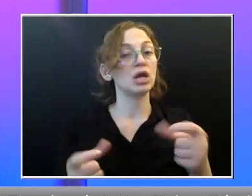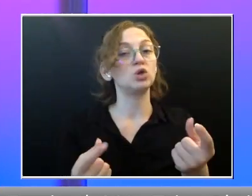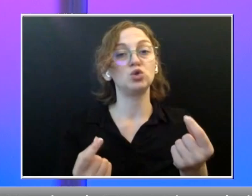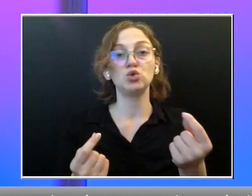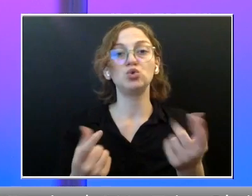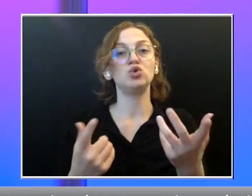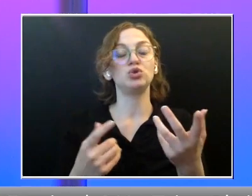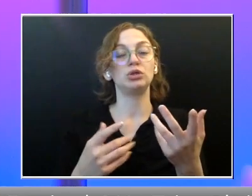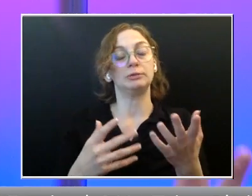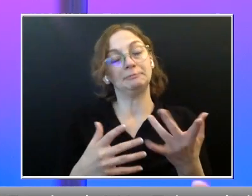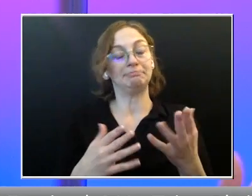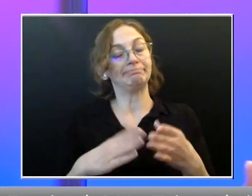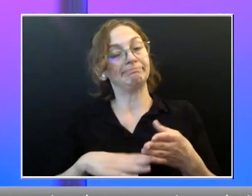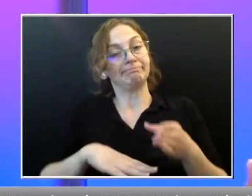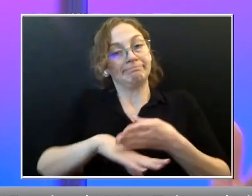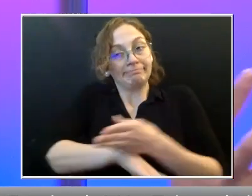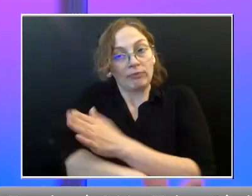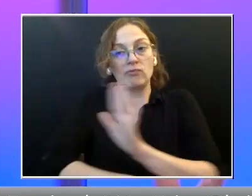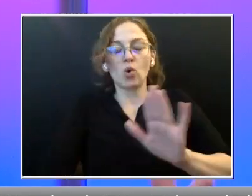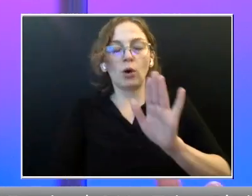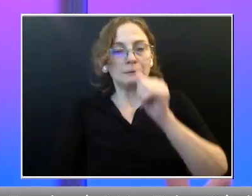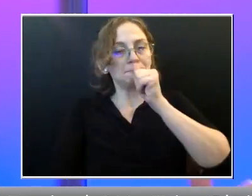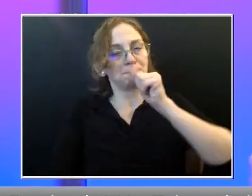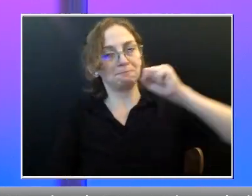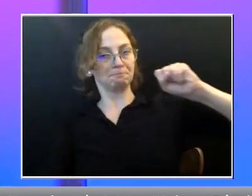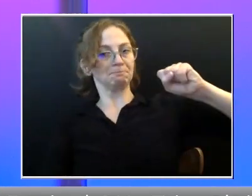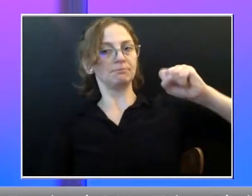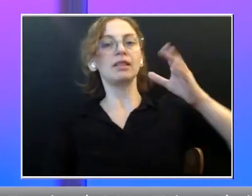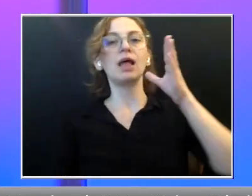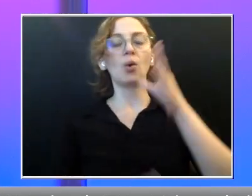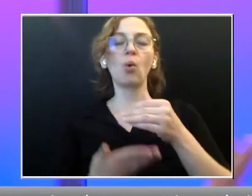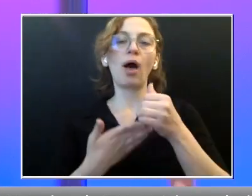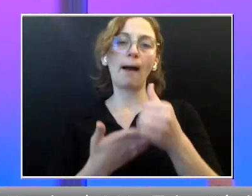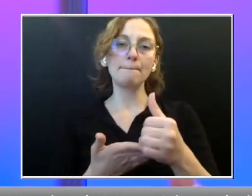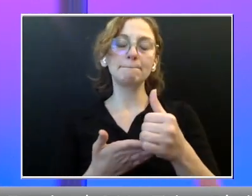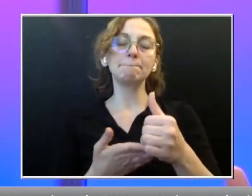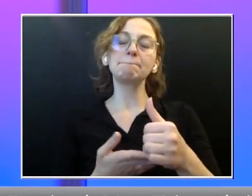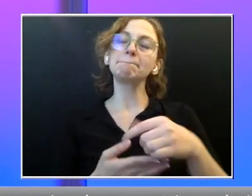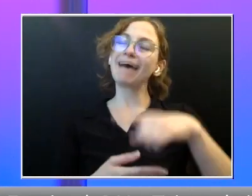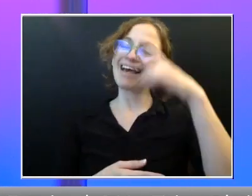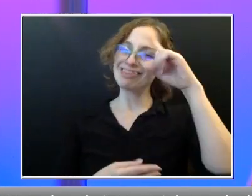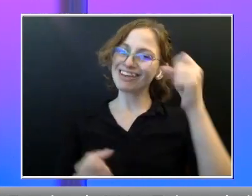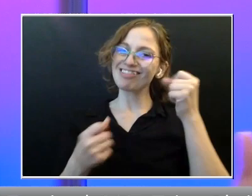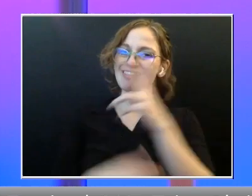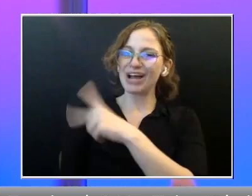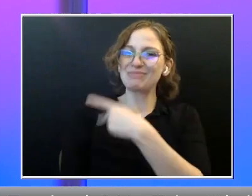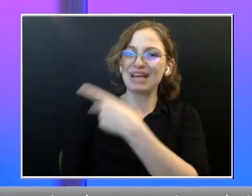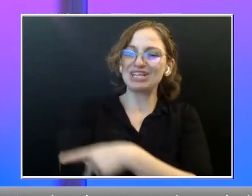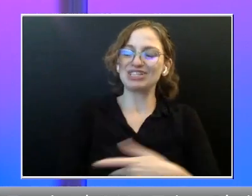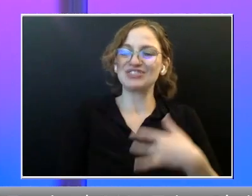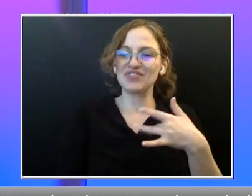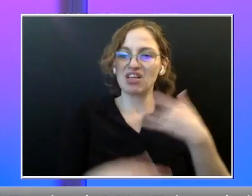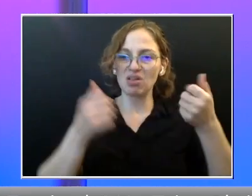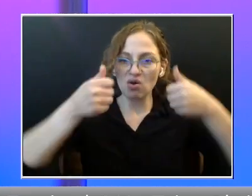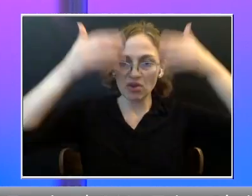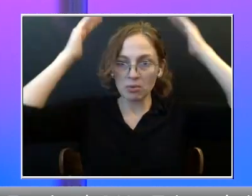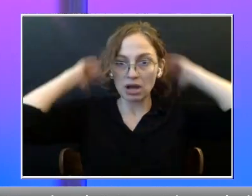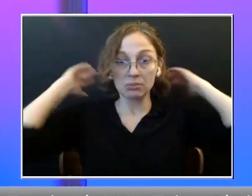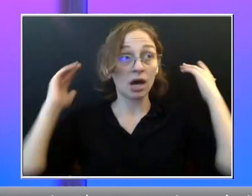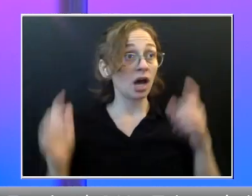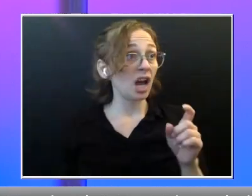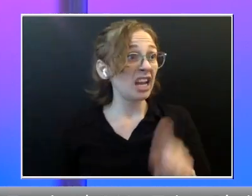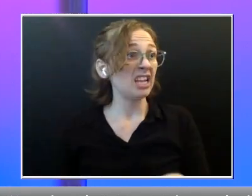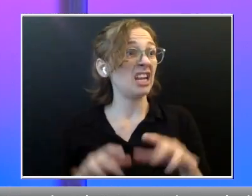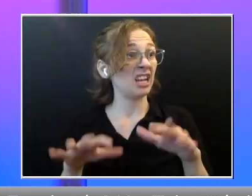everything. I also think a lot of patients feel overwhelmed that, oh, well, I need to do this hour-and-a-half class every day. And